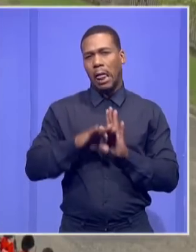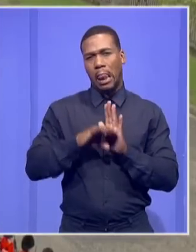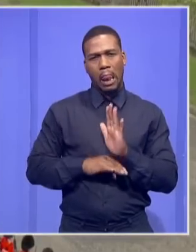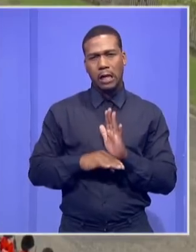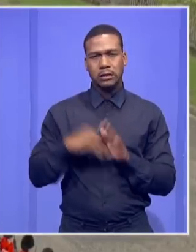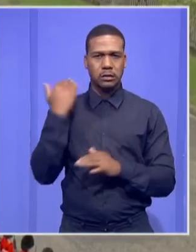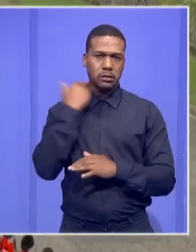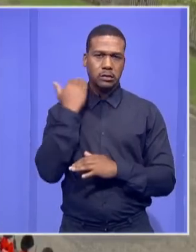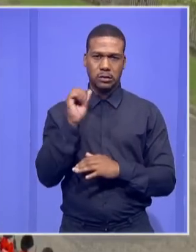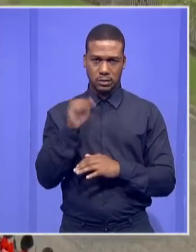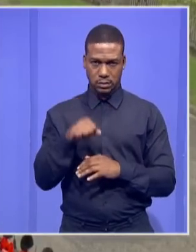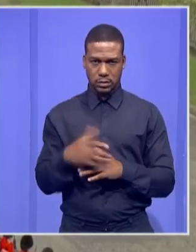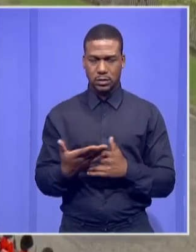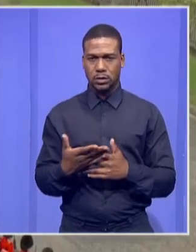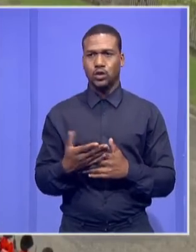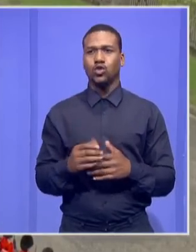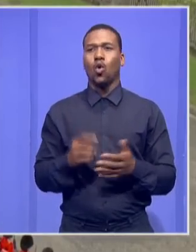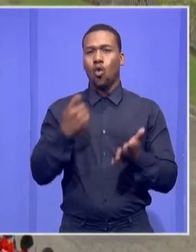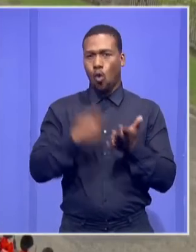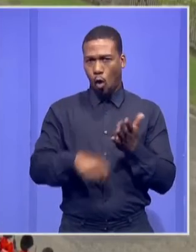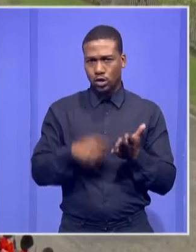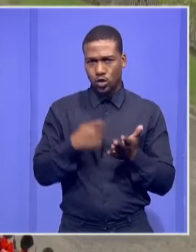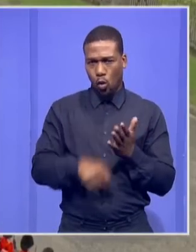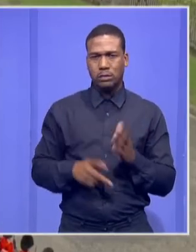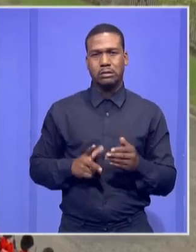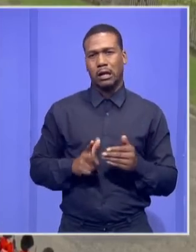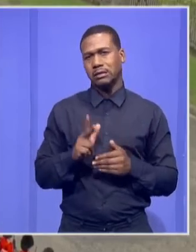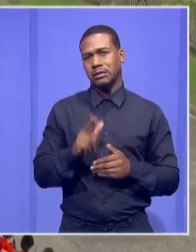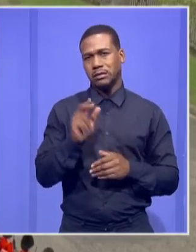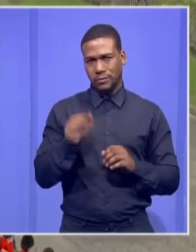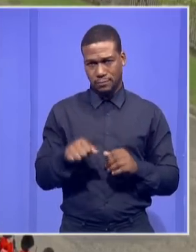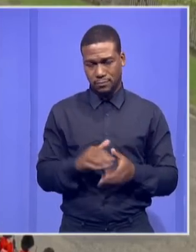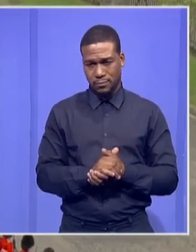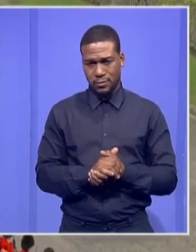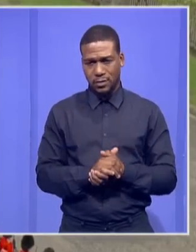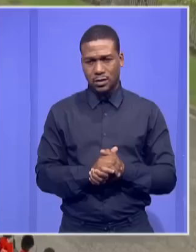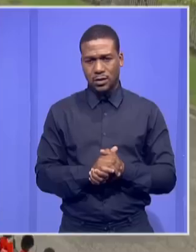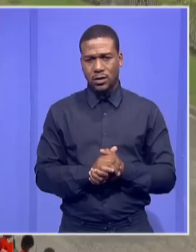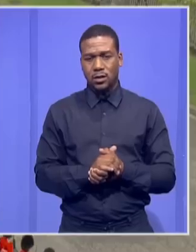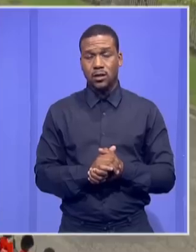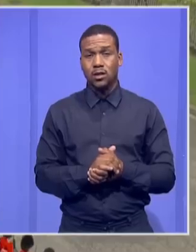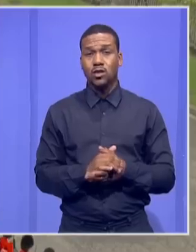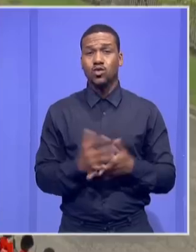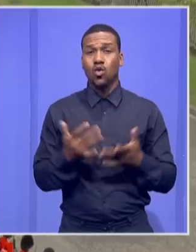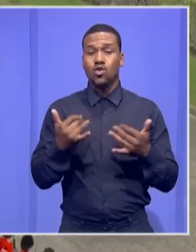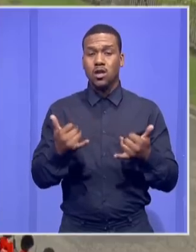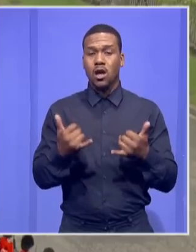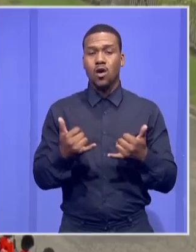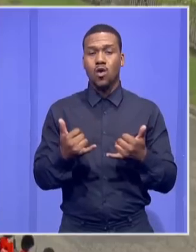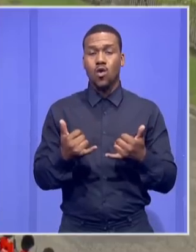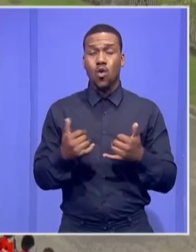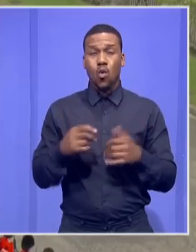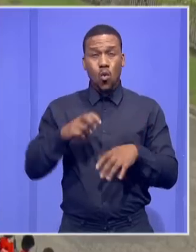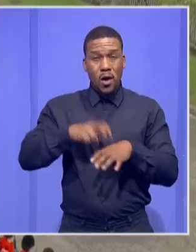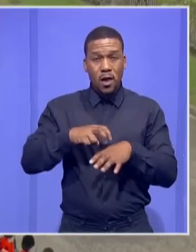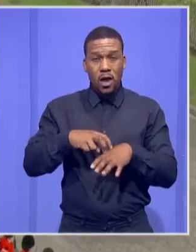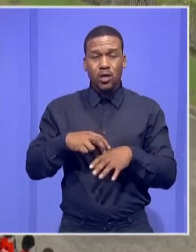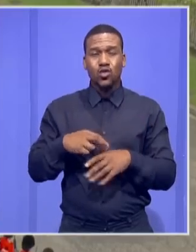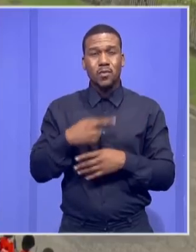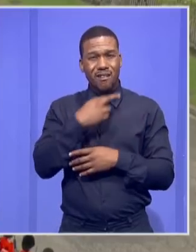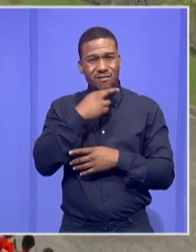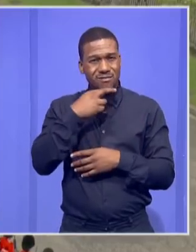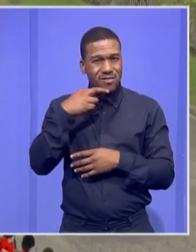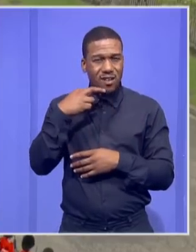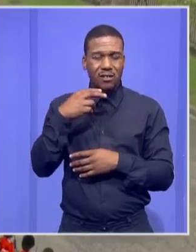that, of course, we are still going to have a coach made of gold pulling along a king and a queen. So we have to be very realistic that what the